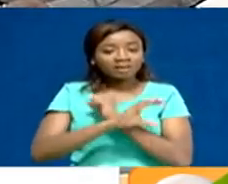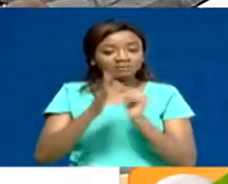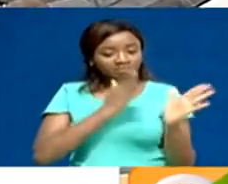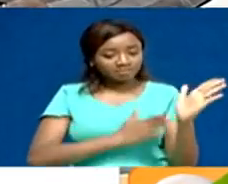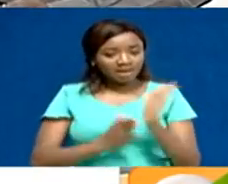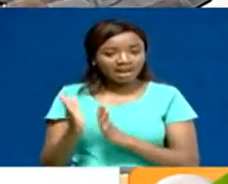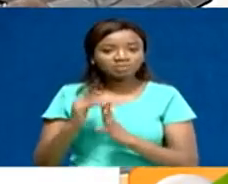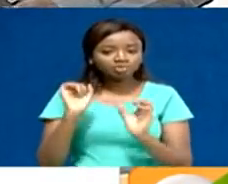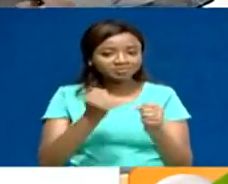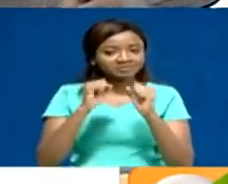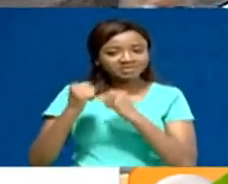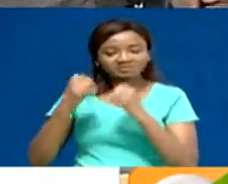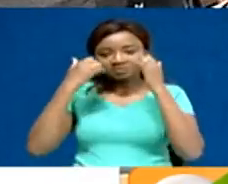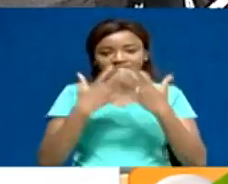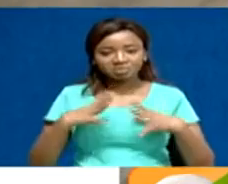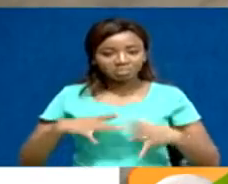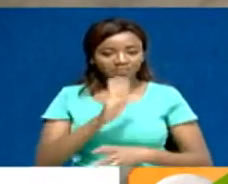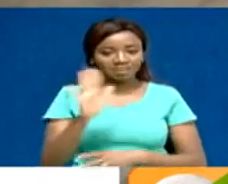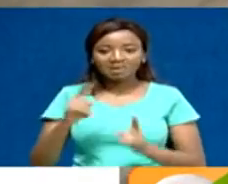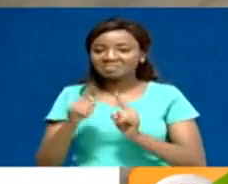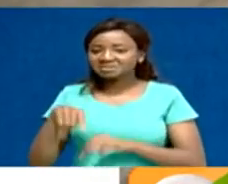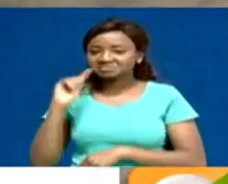evacuation flights for their citizens.